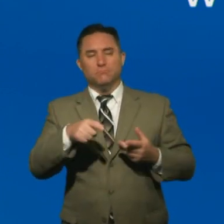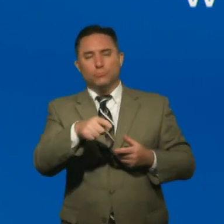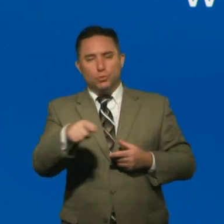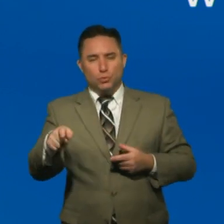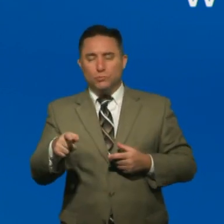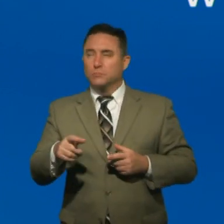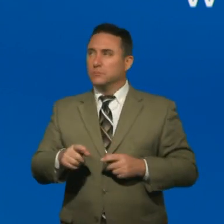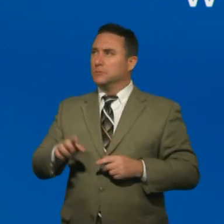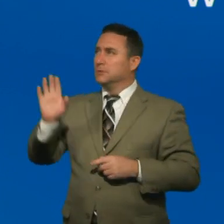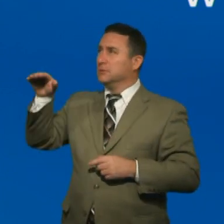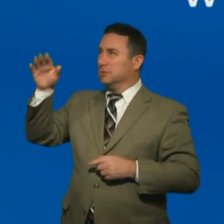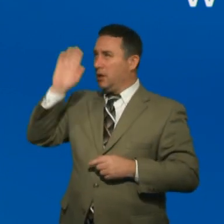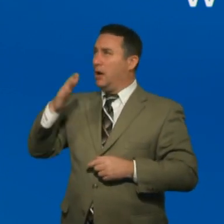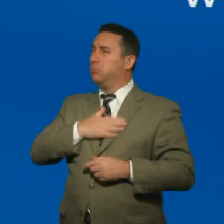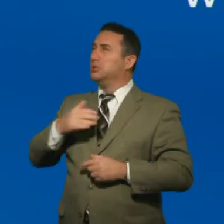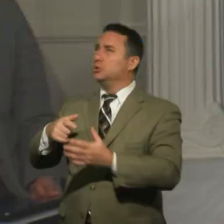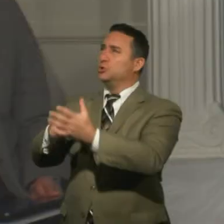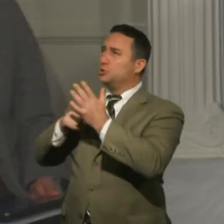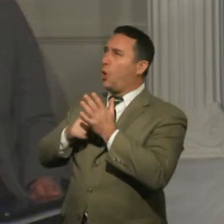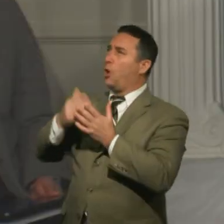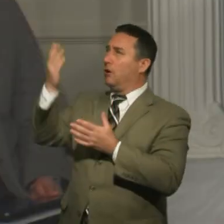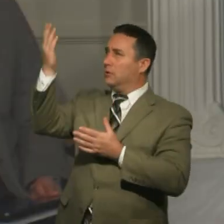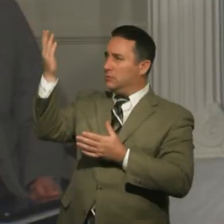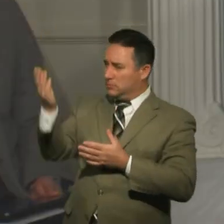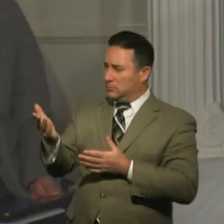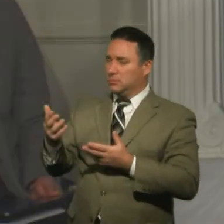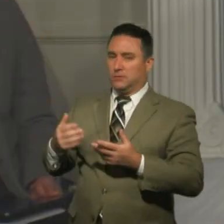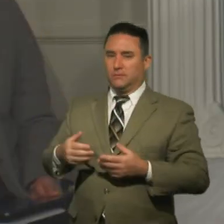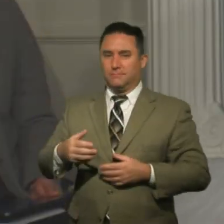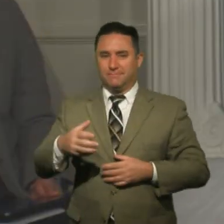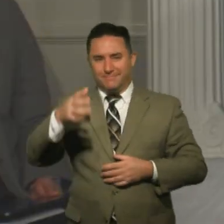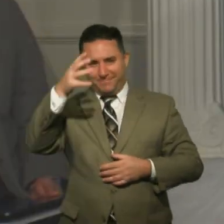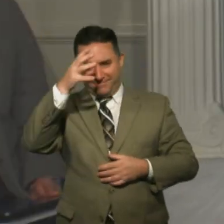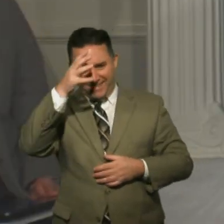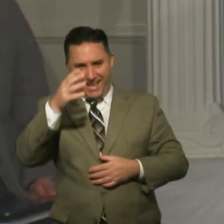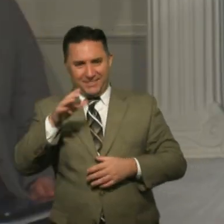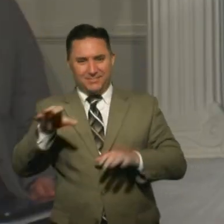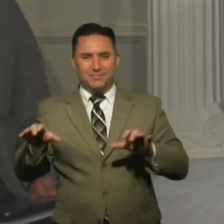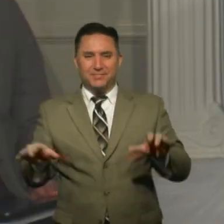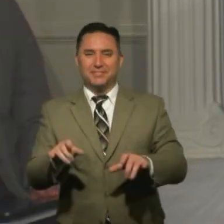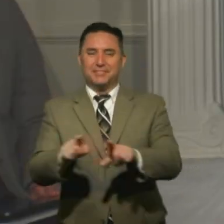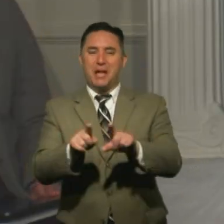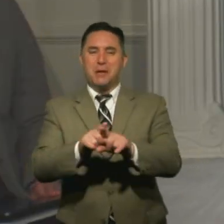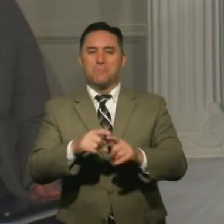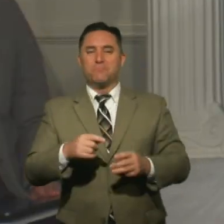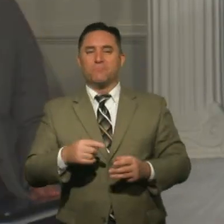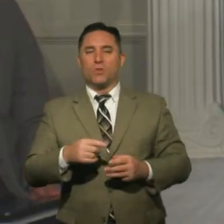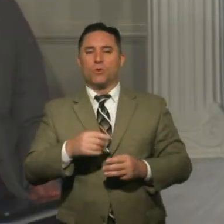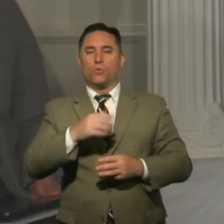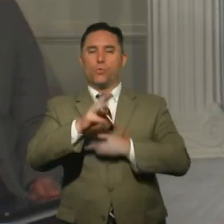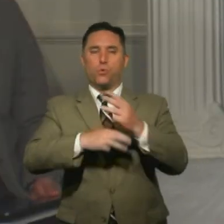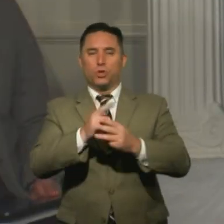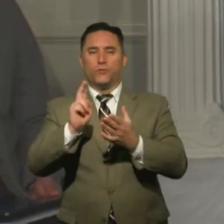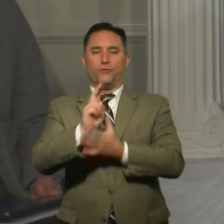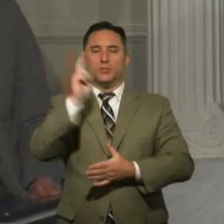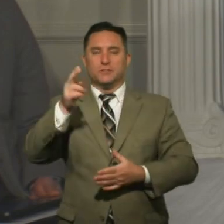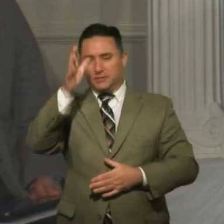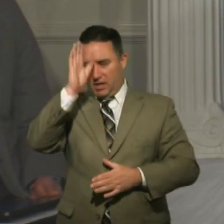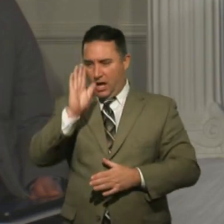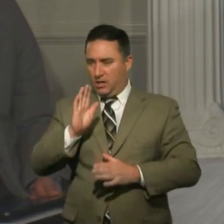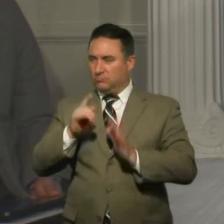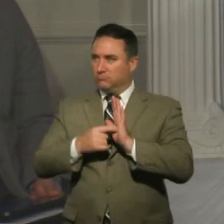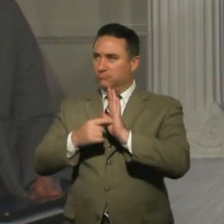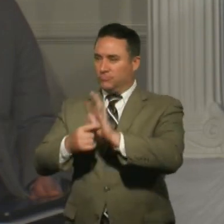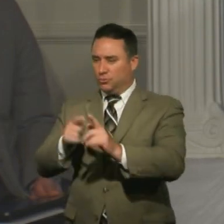say, God, please show me you're there. My dad did that in a secular university. God revealed himself to my dad, and my dad